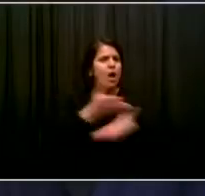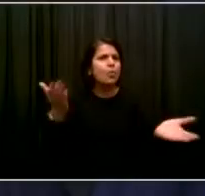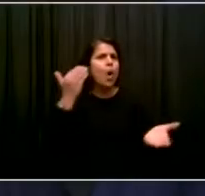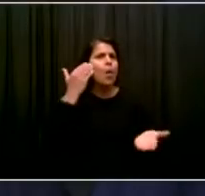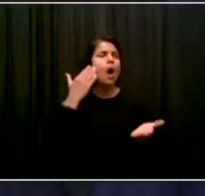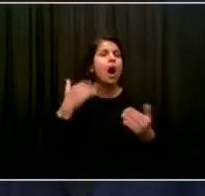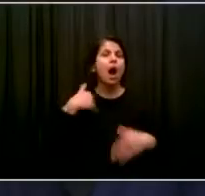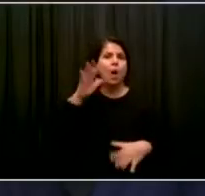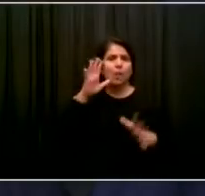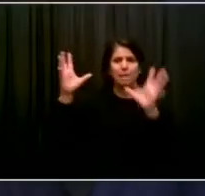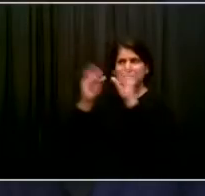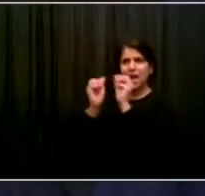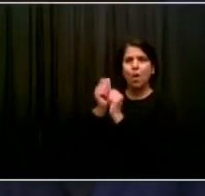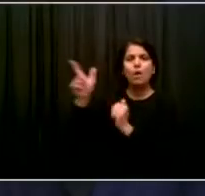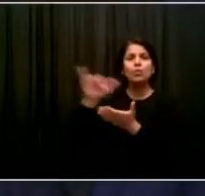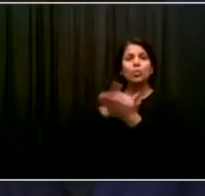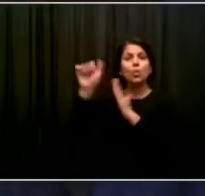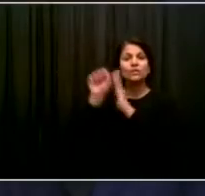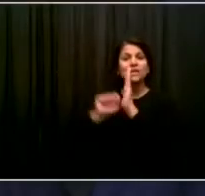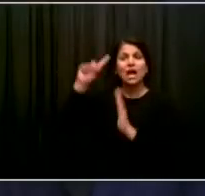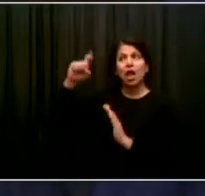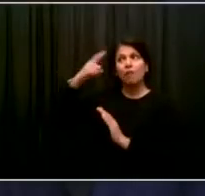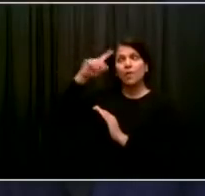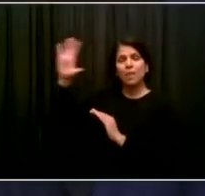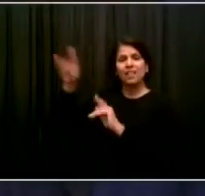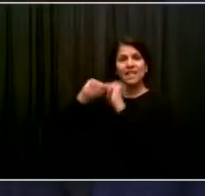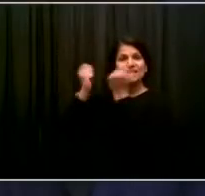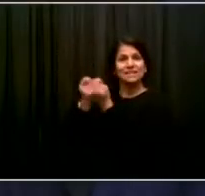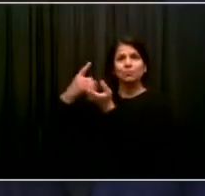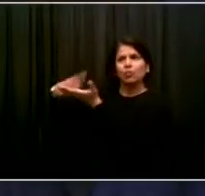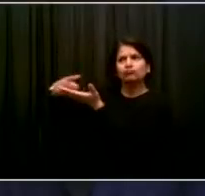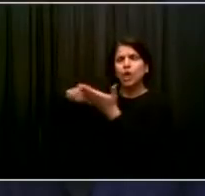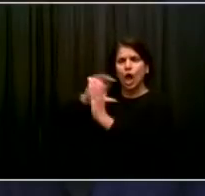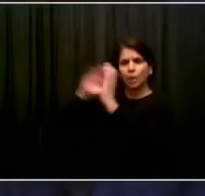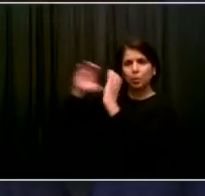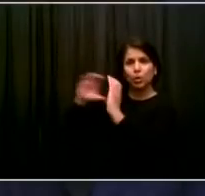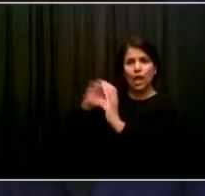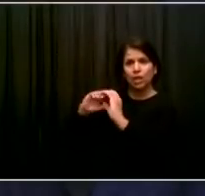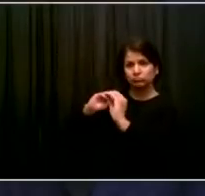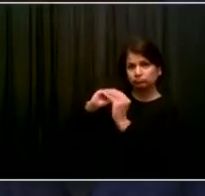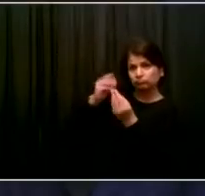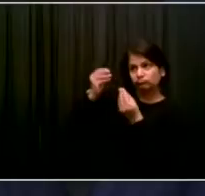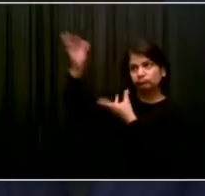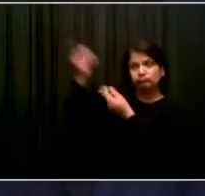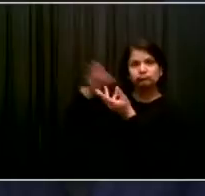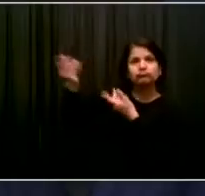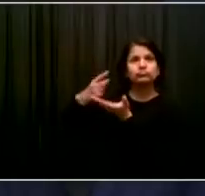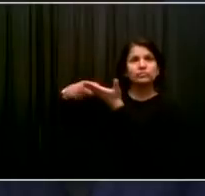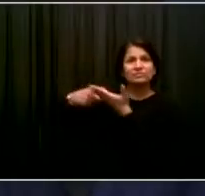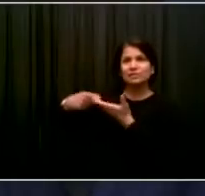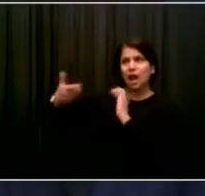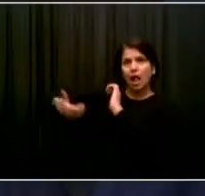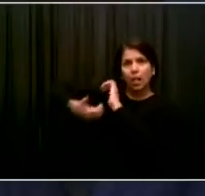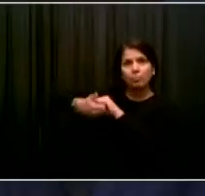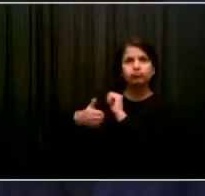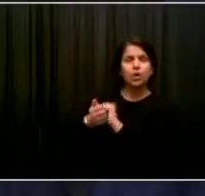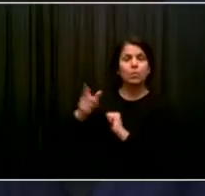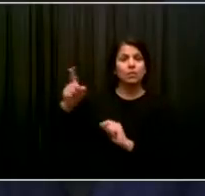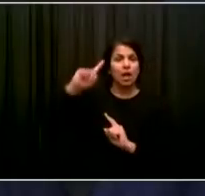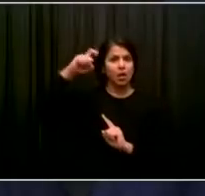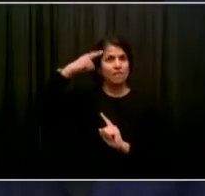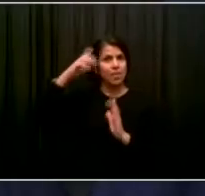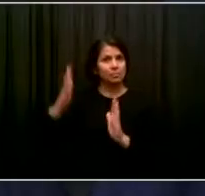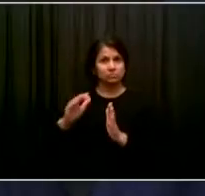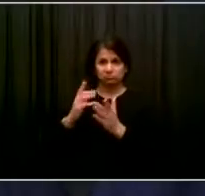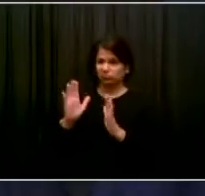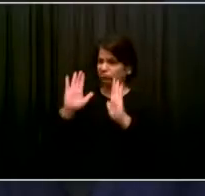team, and the talks have been great, and we want to continue this collaboration that I have developed with Governor Hochul,